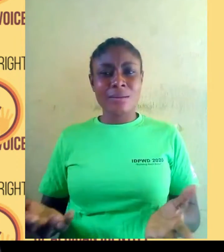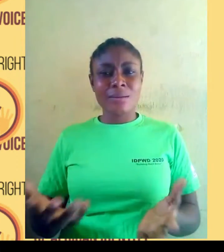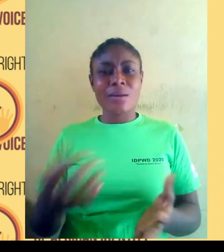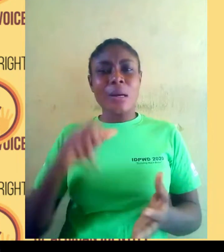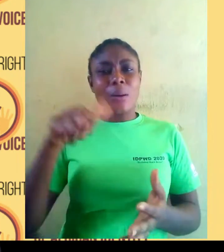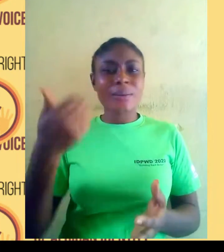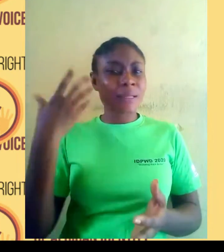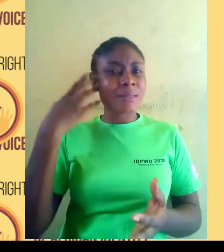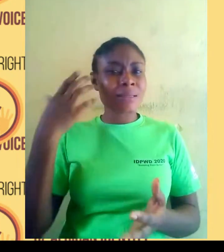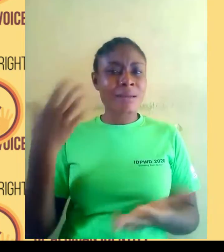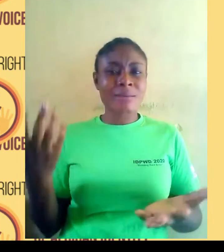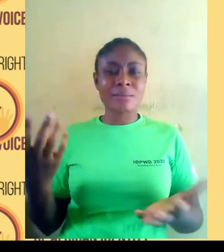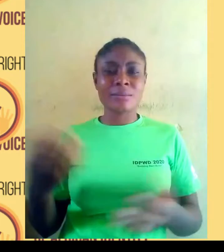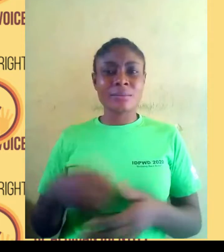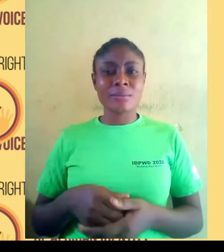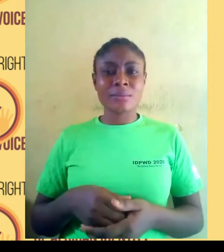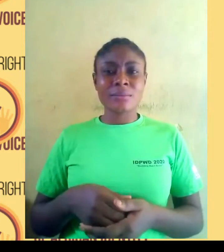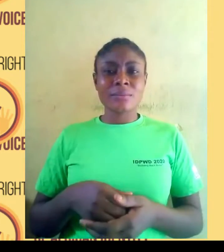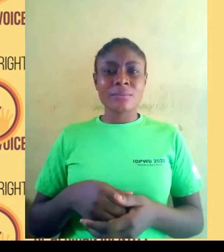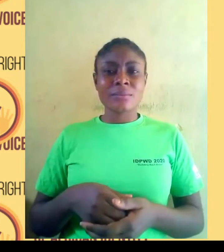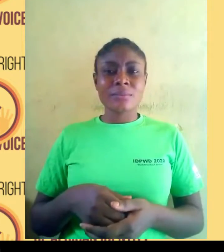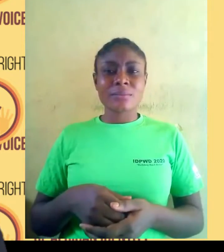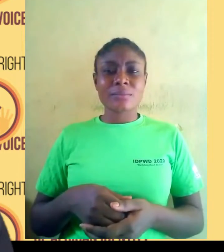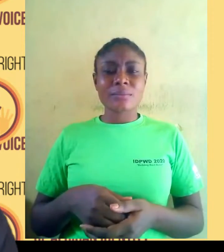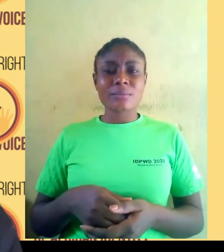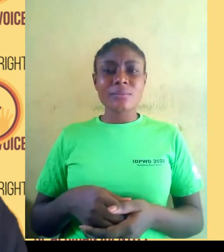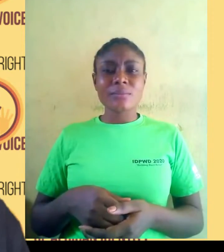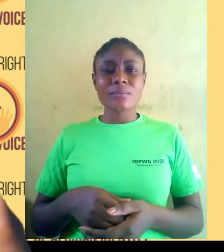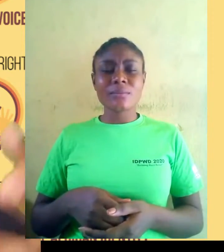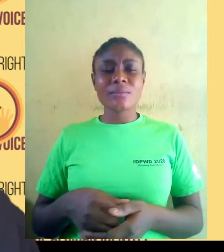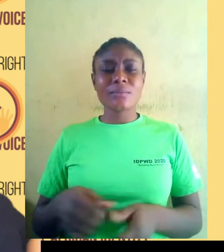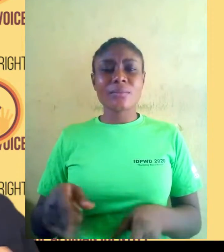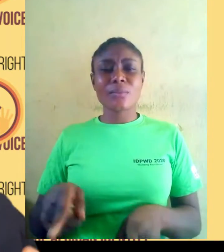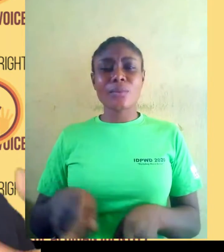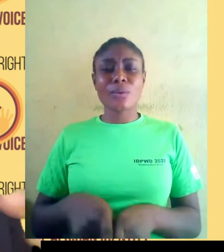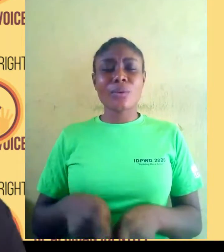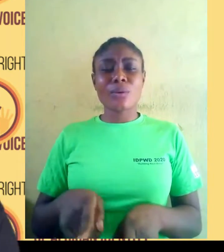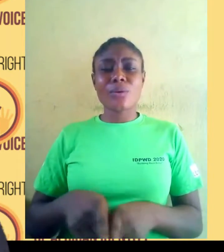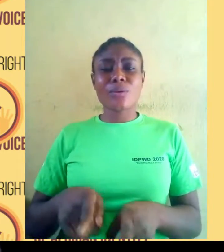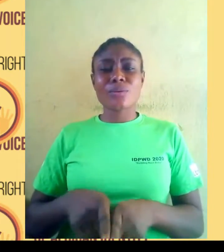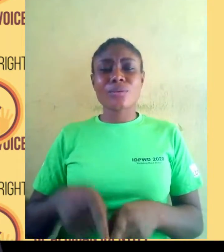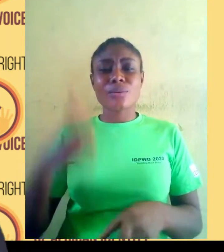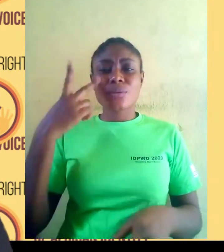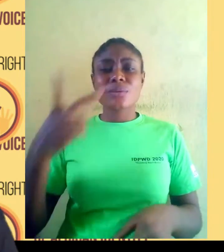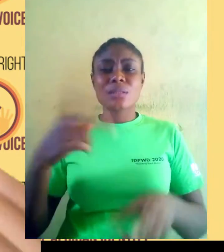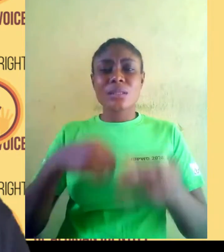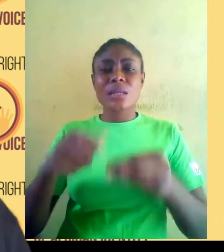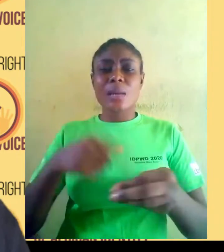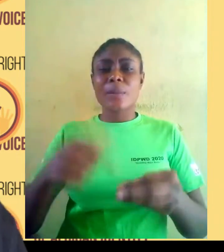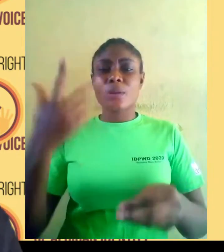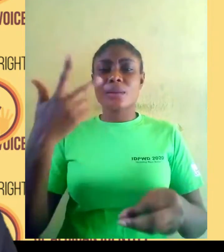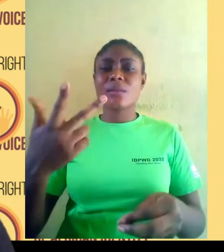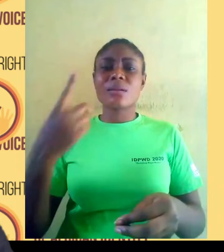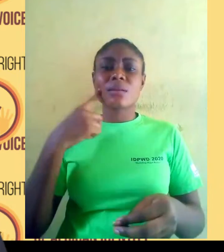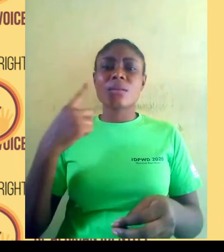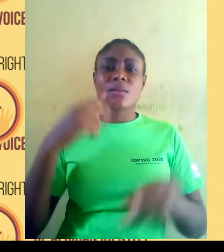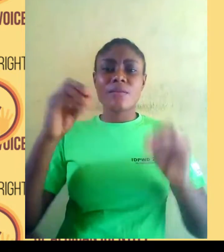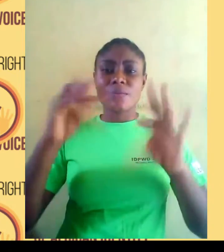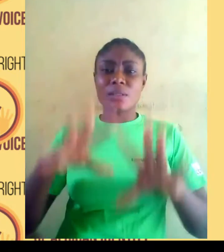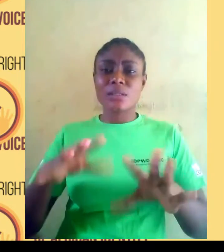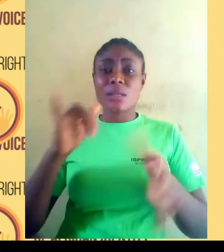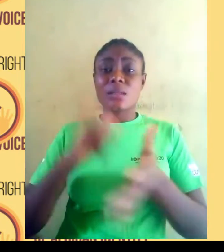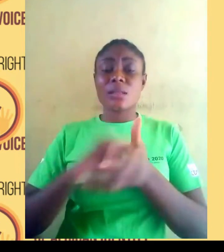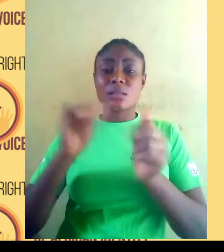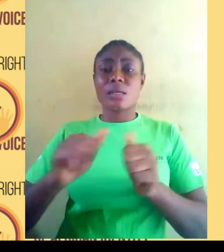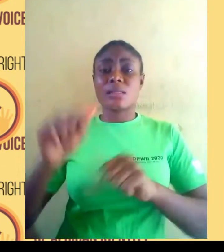see the other persons, maybe about 3 deaf, 3 teachers that can sign, and the rest